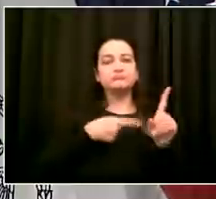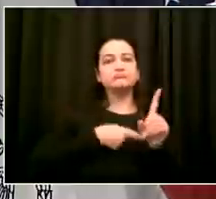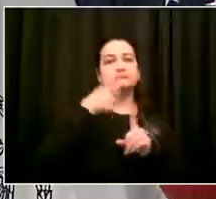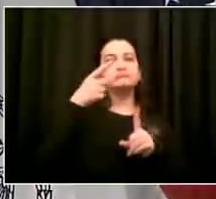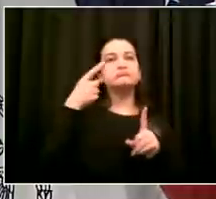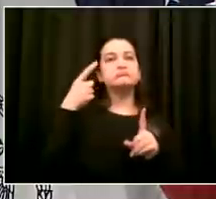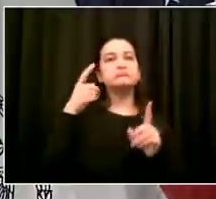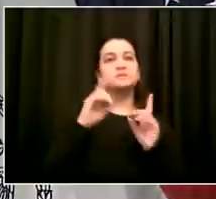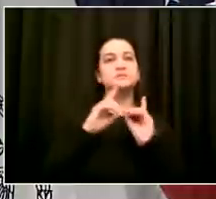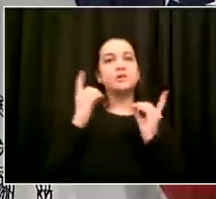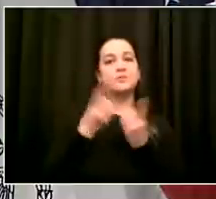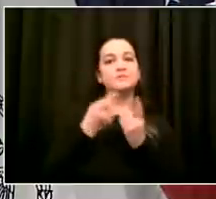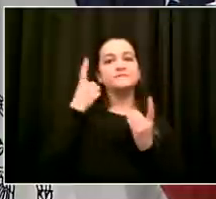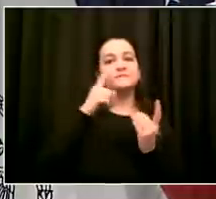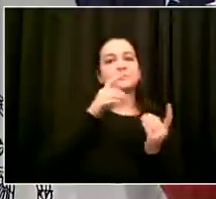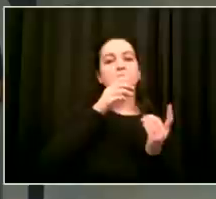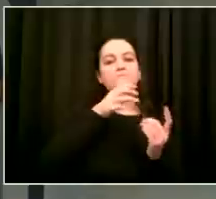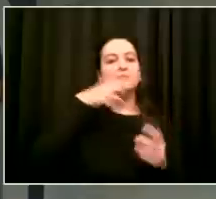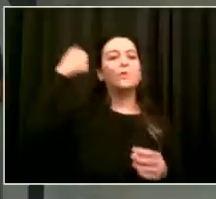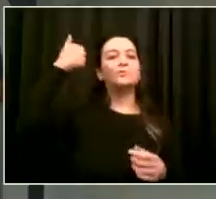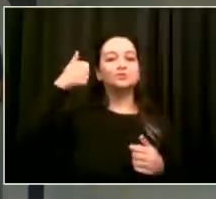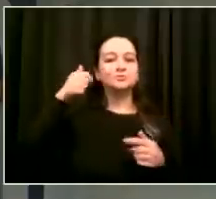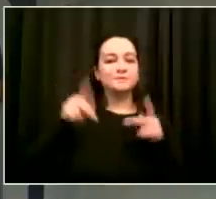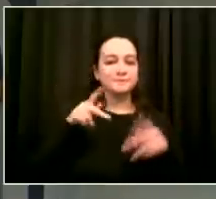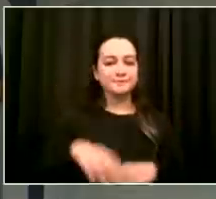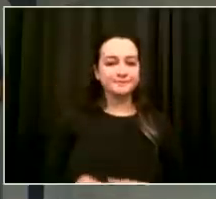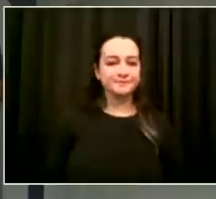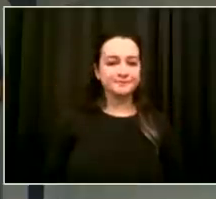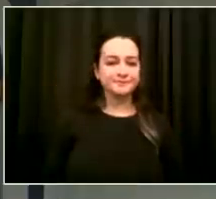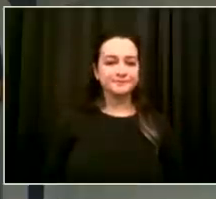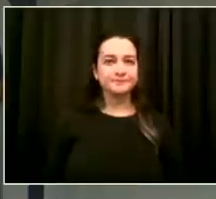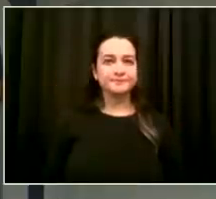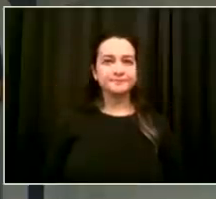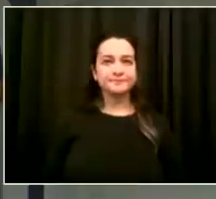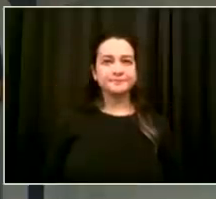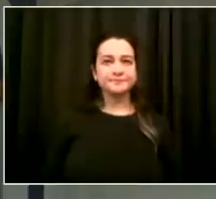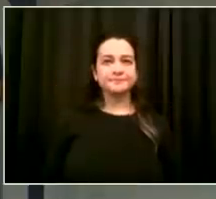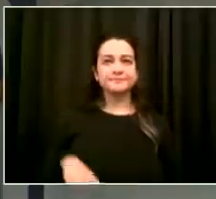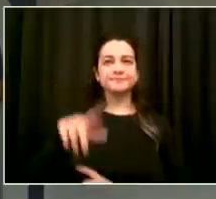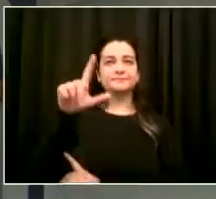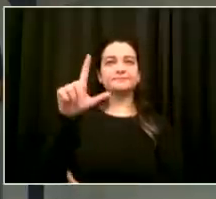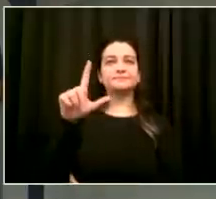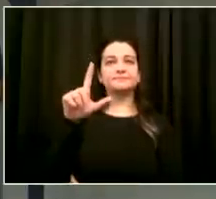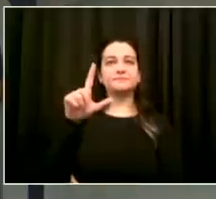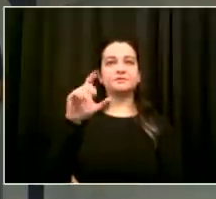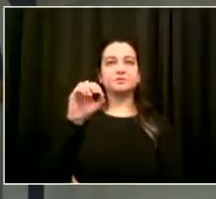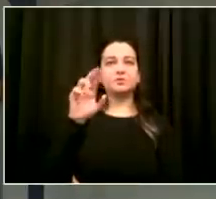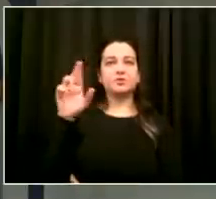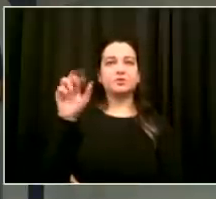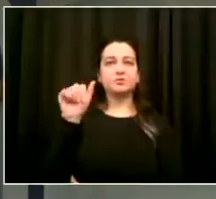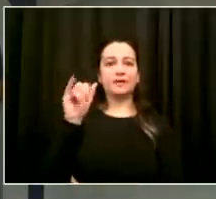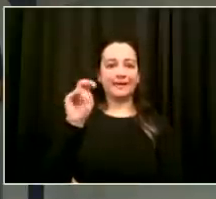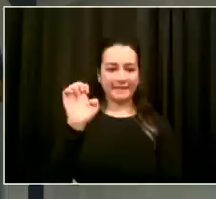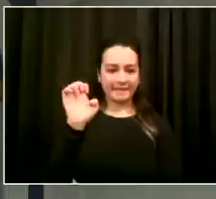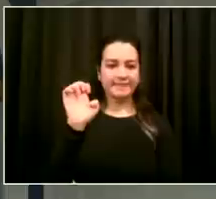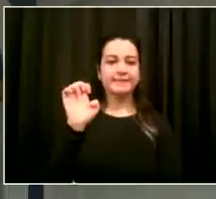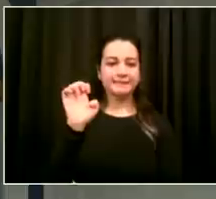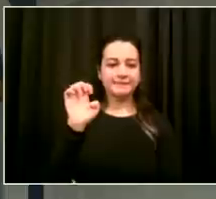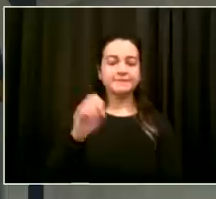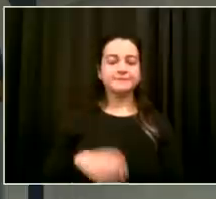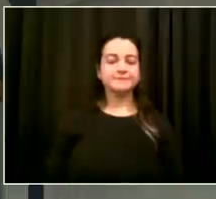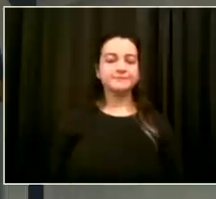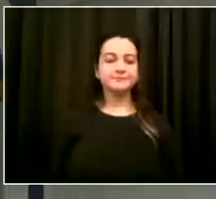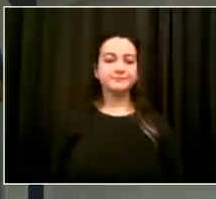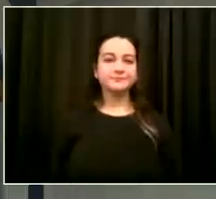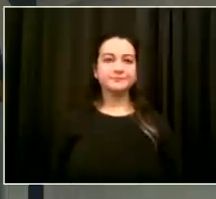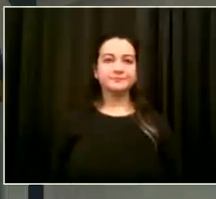Thank you, Mr. Mayor. It is a great day for New Yorkers. It is a great day